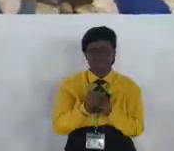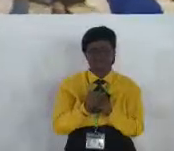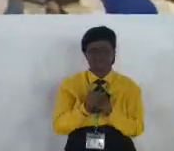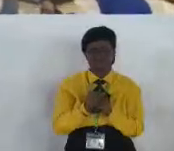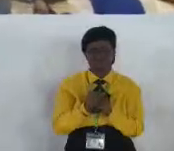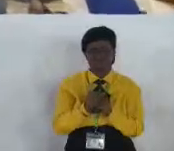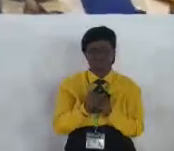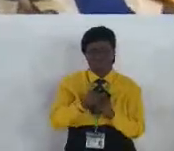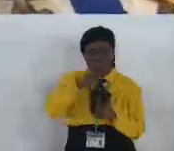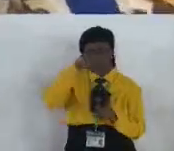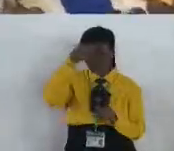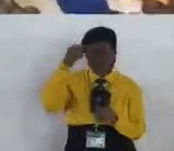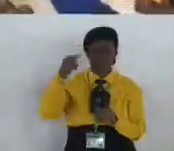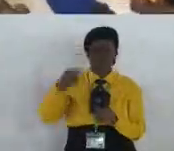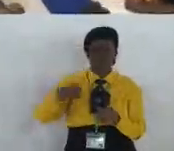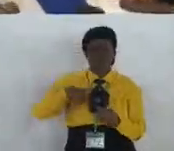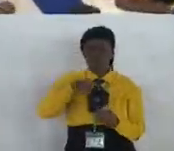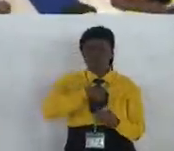Because we know who you are.